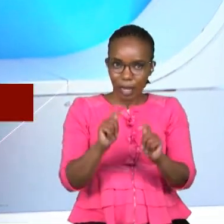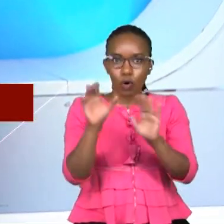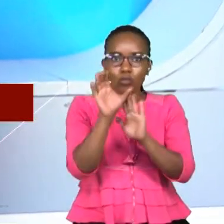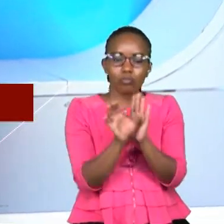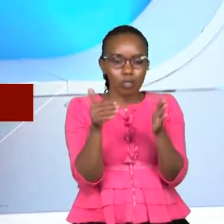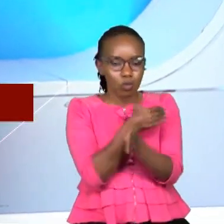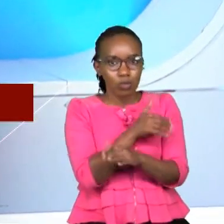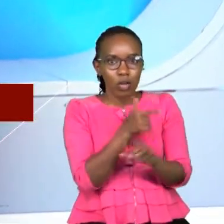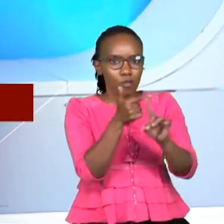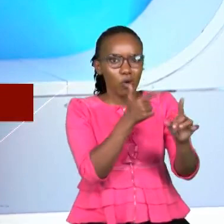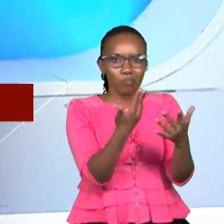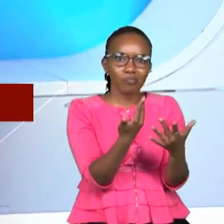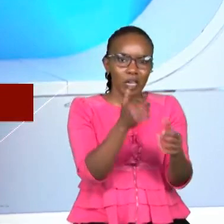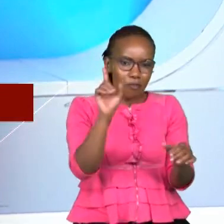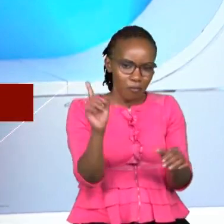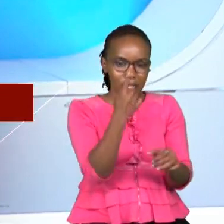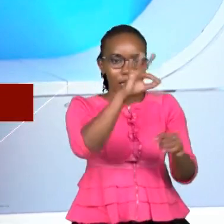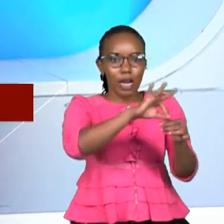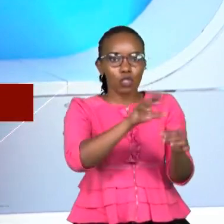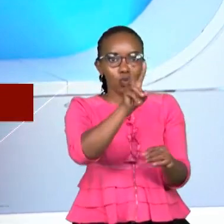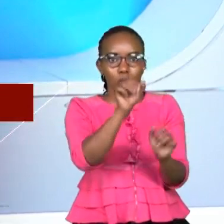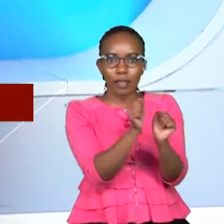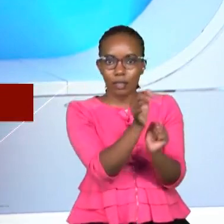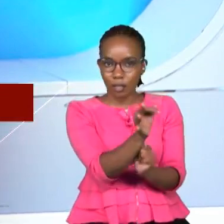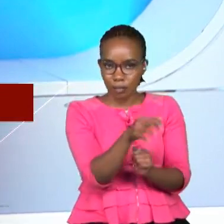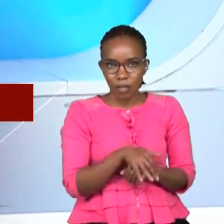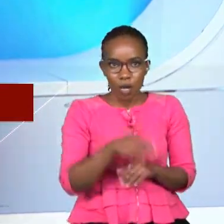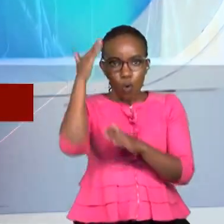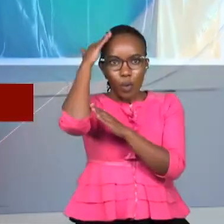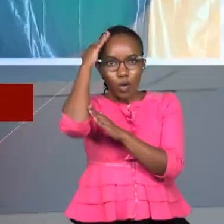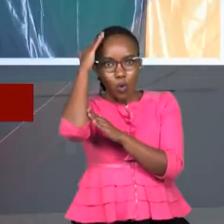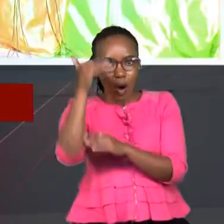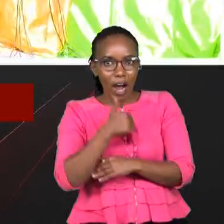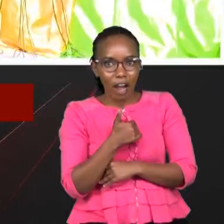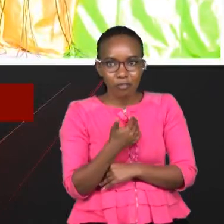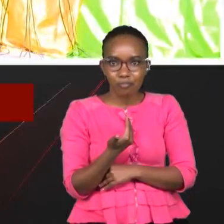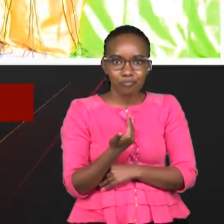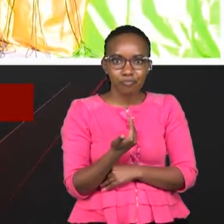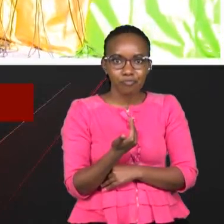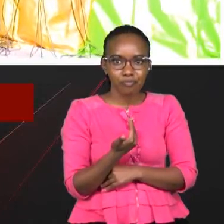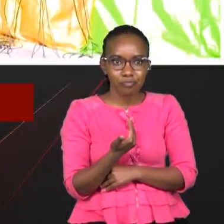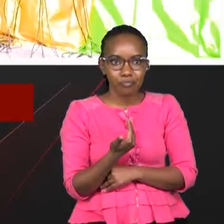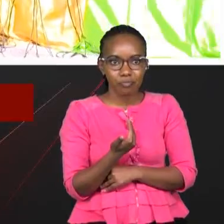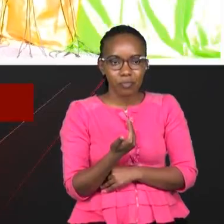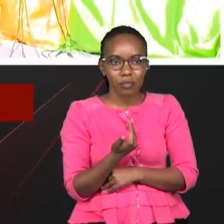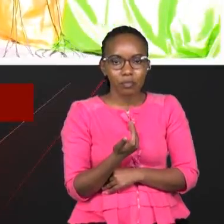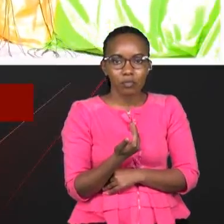constitution since the first election in 2013. Mm. And we know that there's something called,